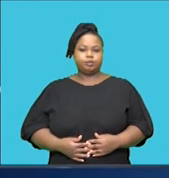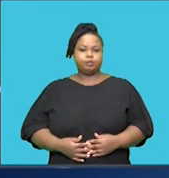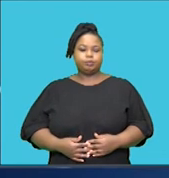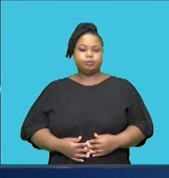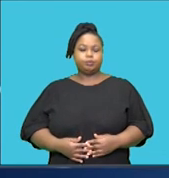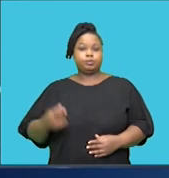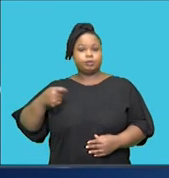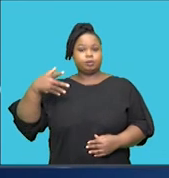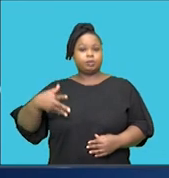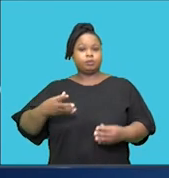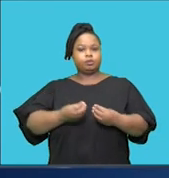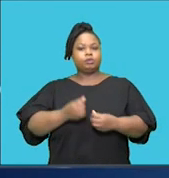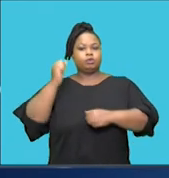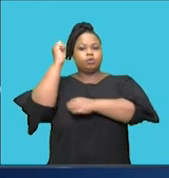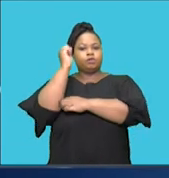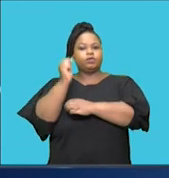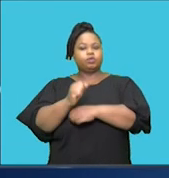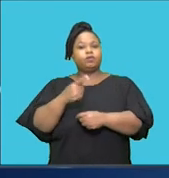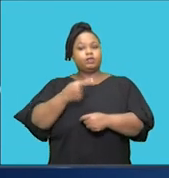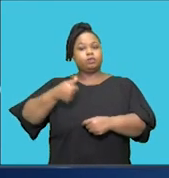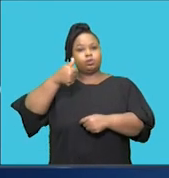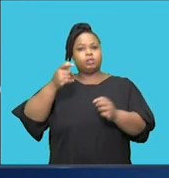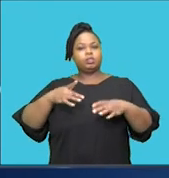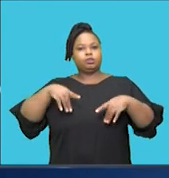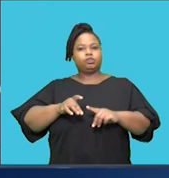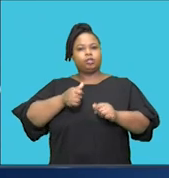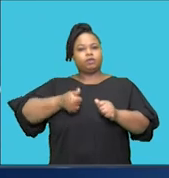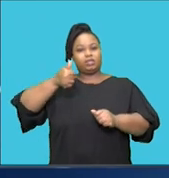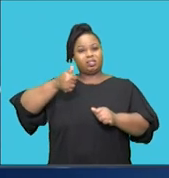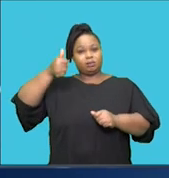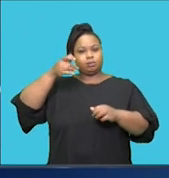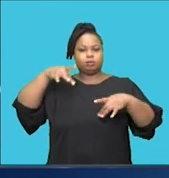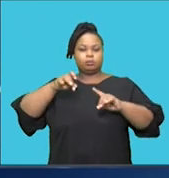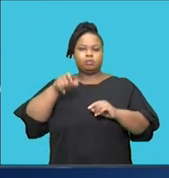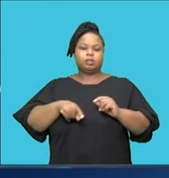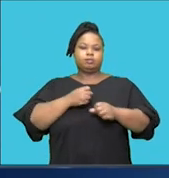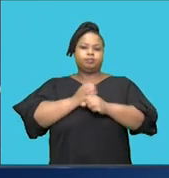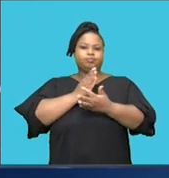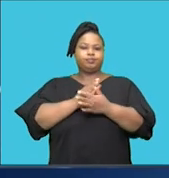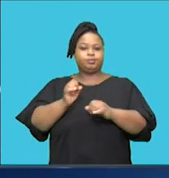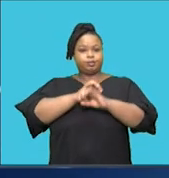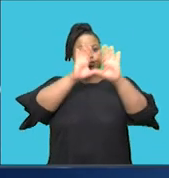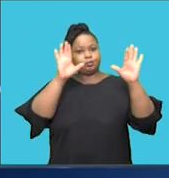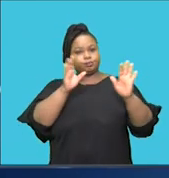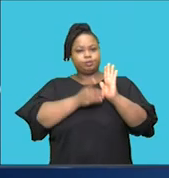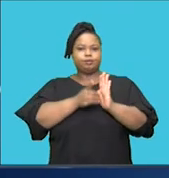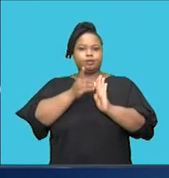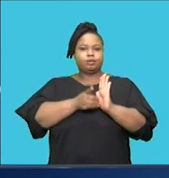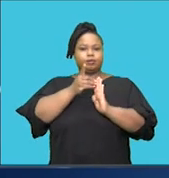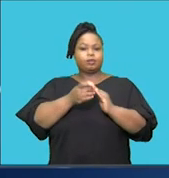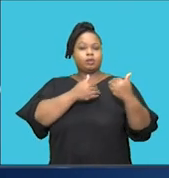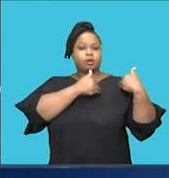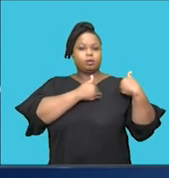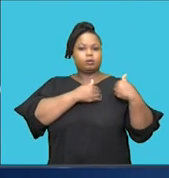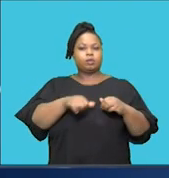The speaker, together with the office of the whip and the chair of chairs, must ensure that the vision of a developmental and